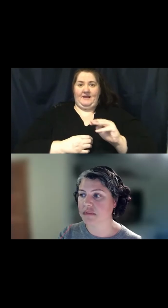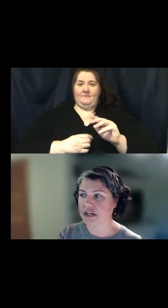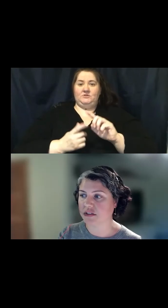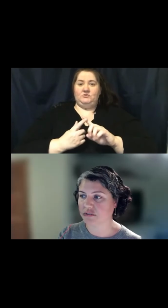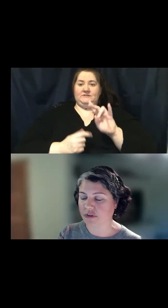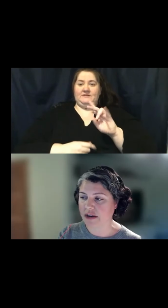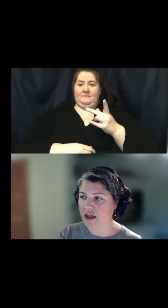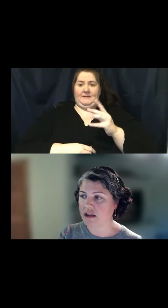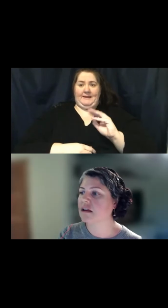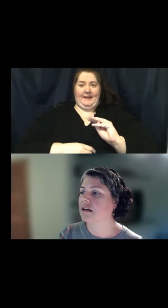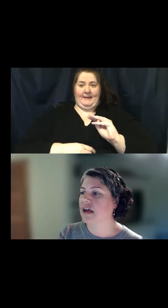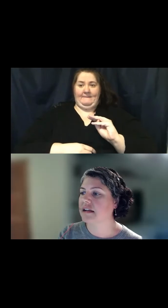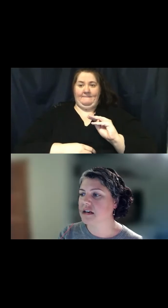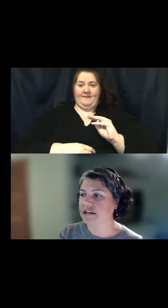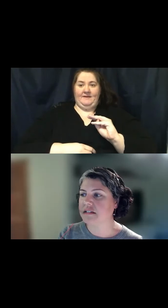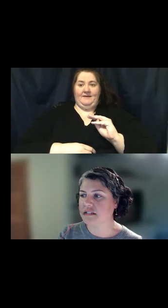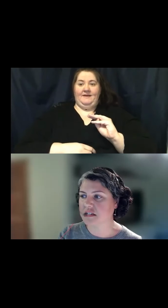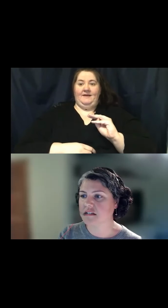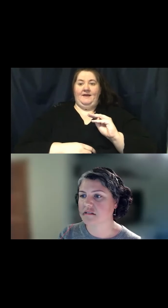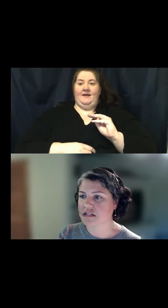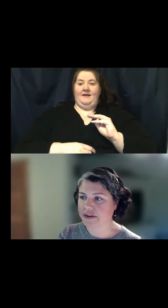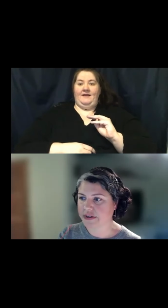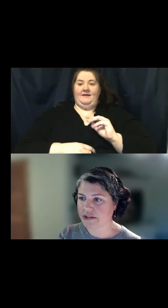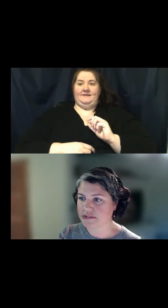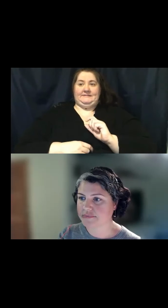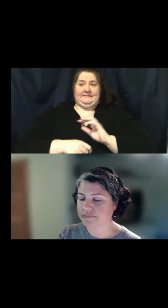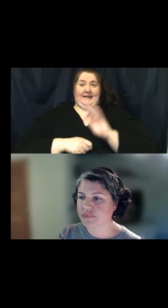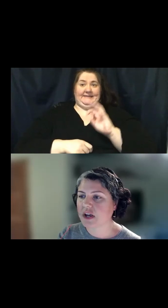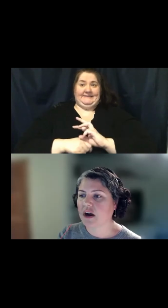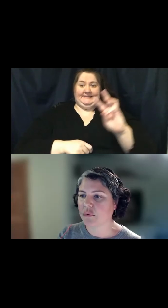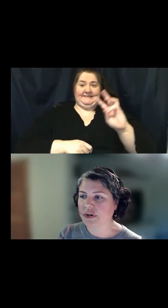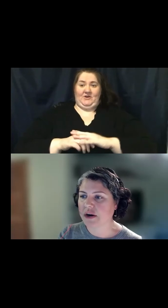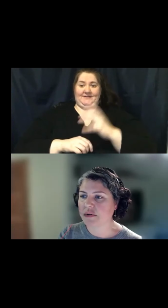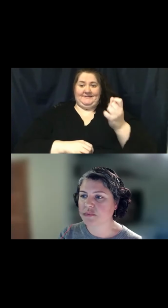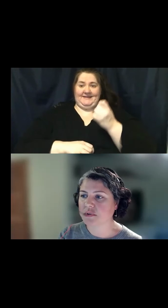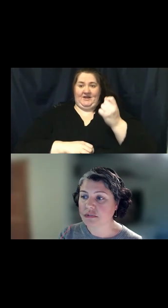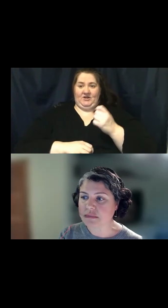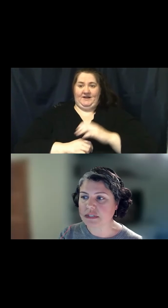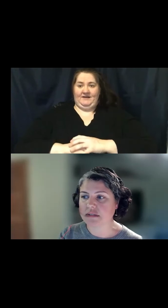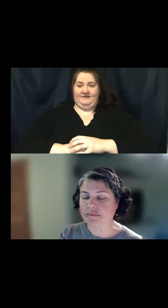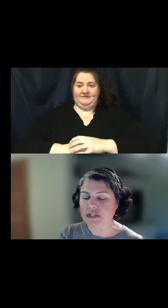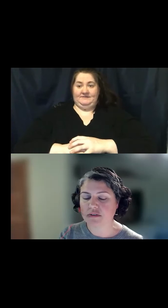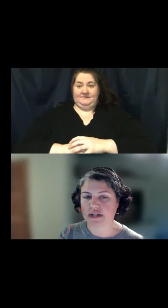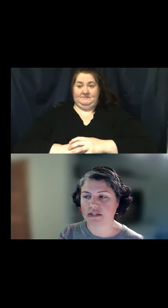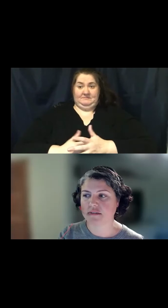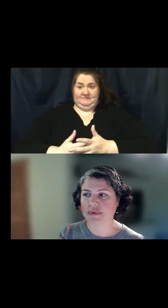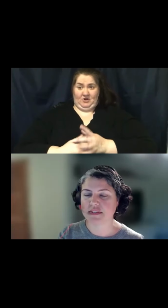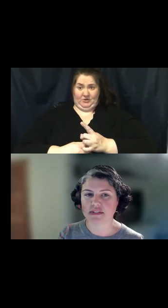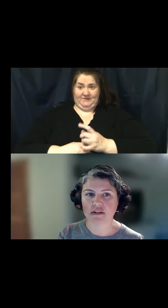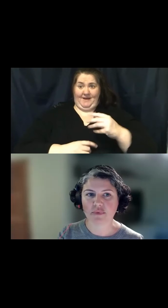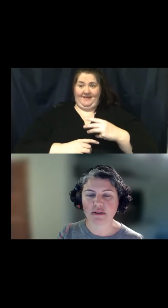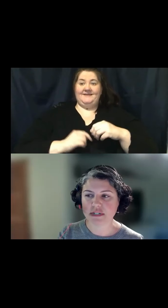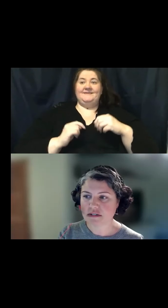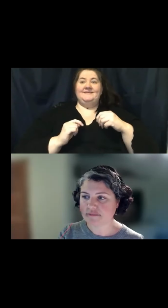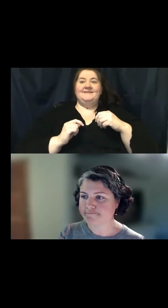p.m. Monday through Friday, and 9 to 6 on Saturdays. Our work hours will ultimately be directed by the